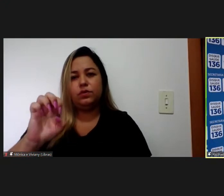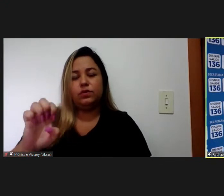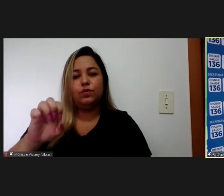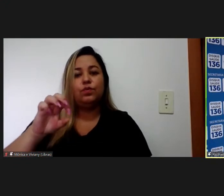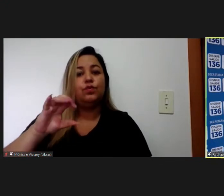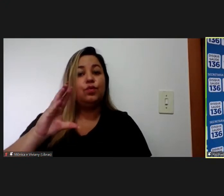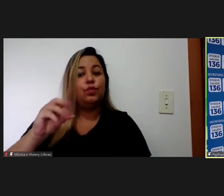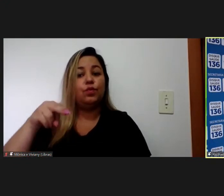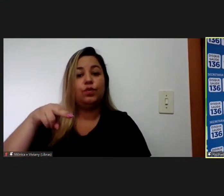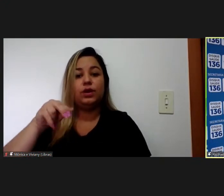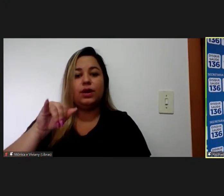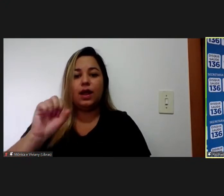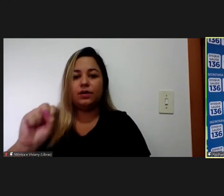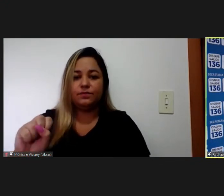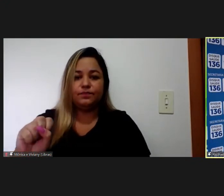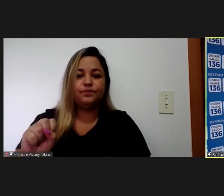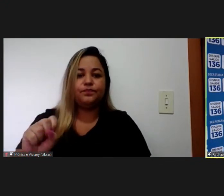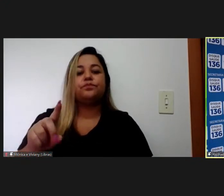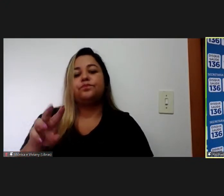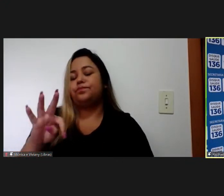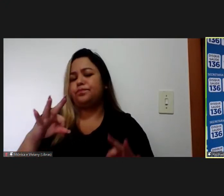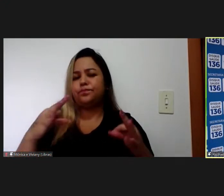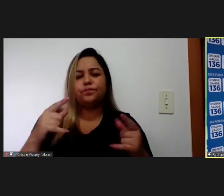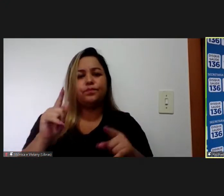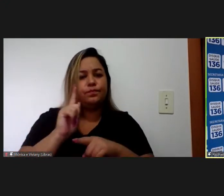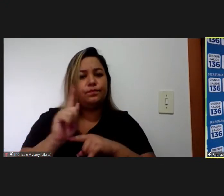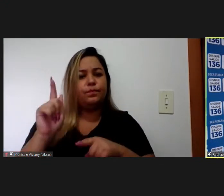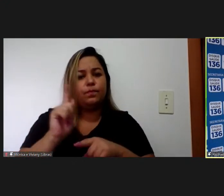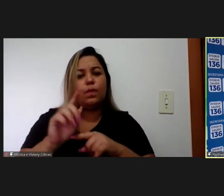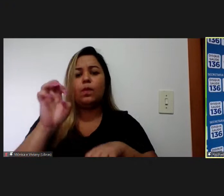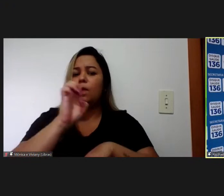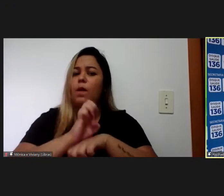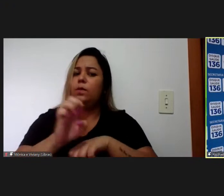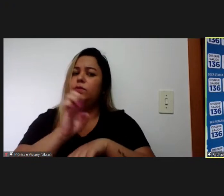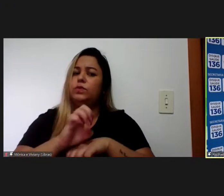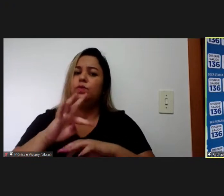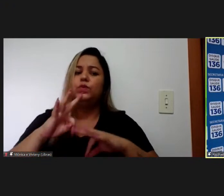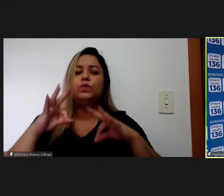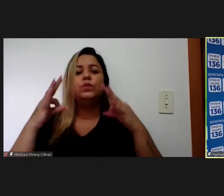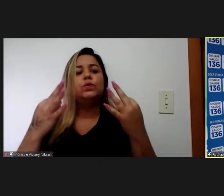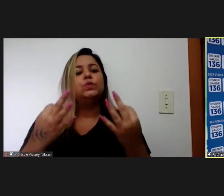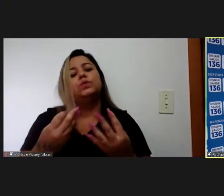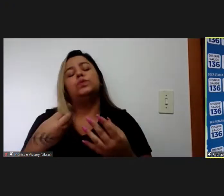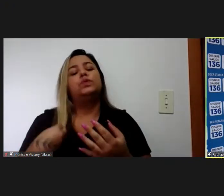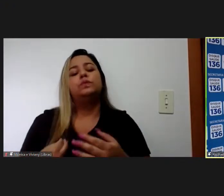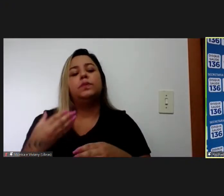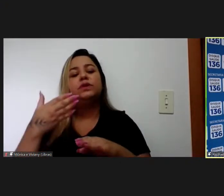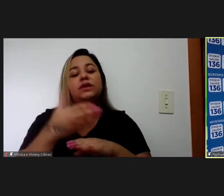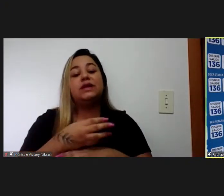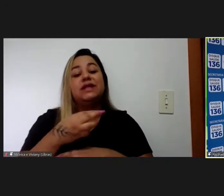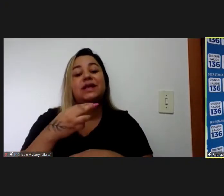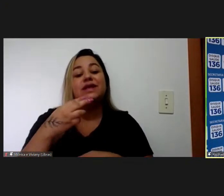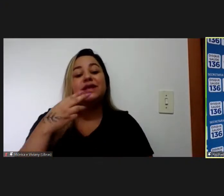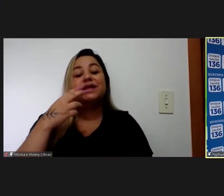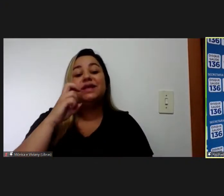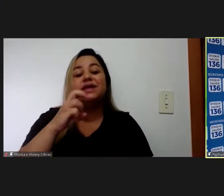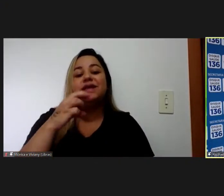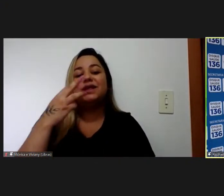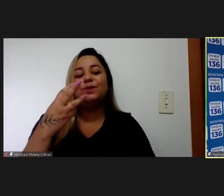CONAIS. And to salute all the managers, state managers, and other participants, which I'm seeing now. We